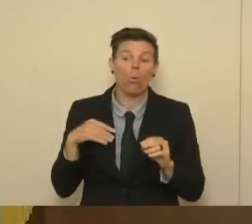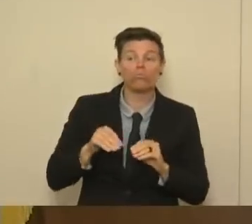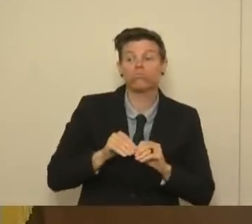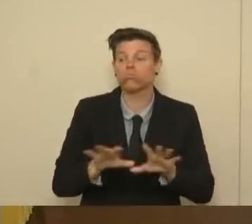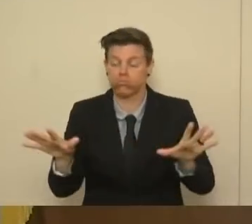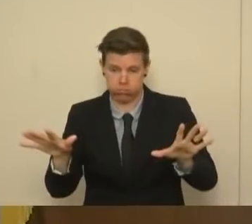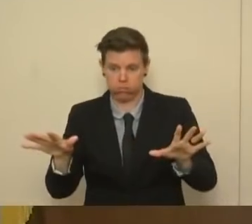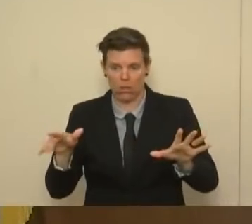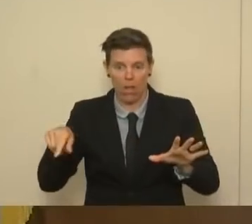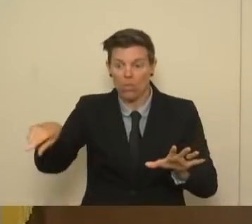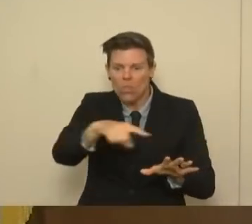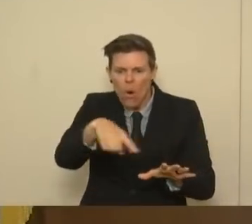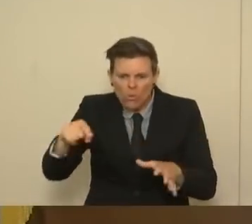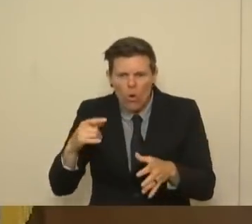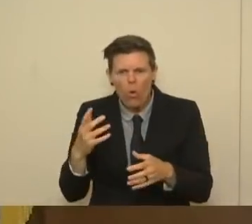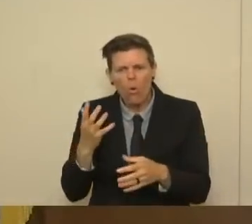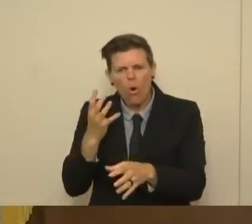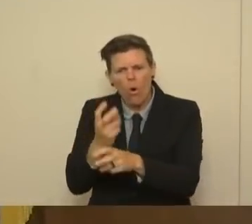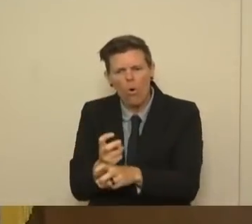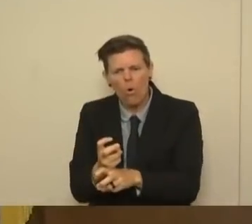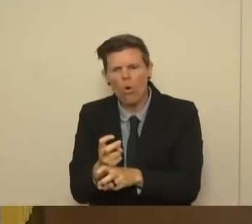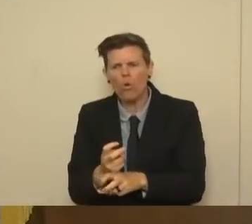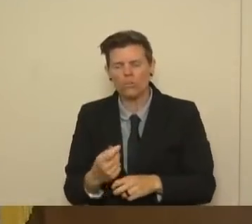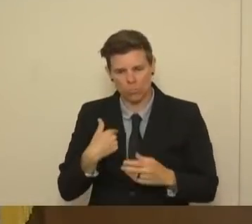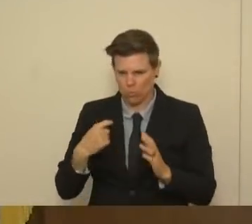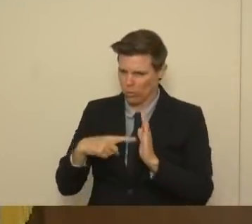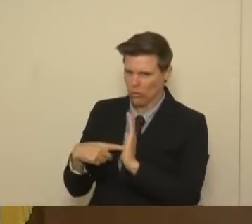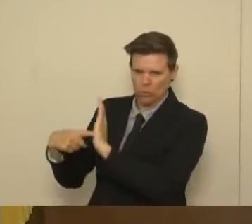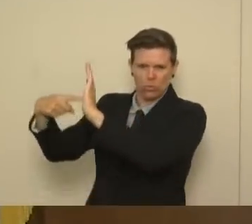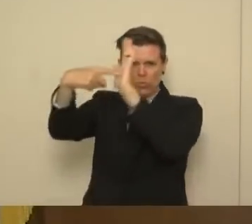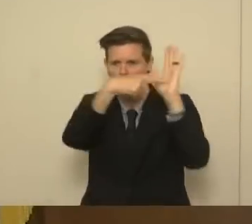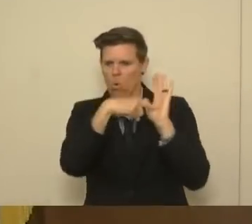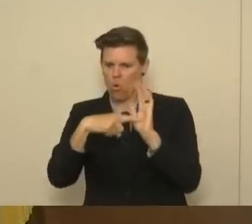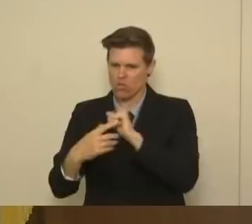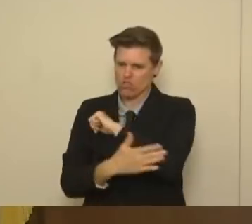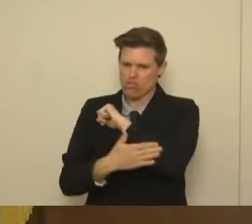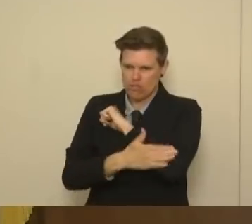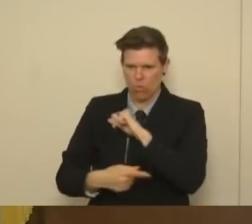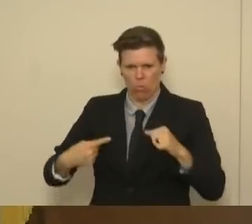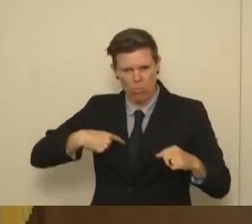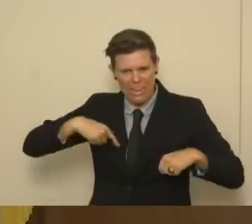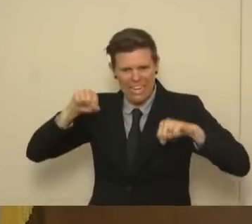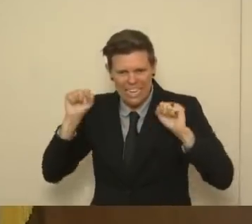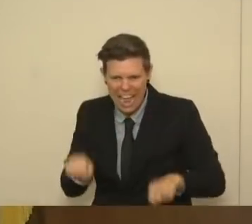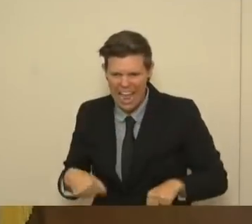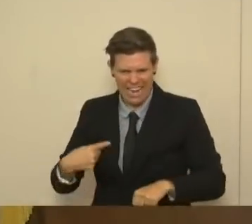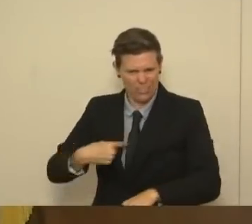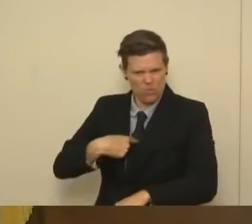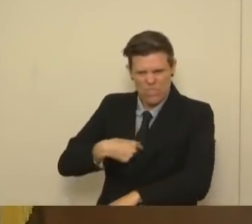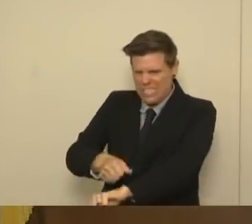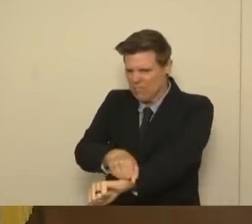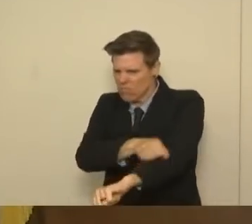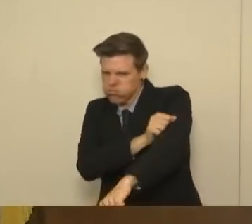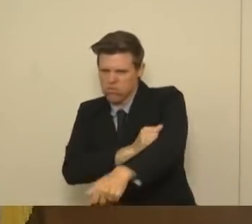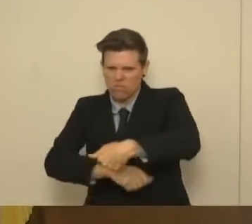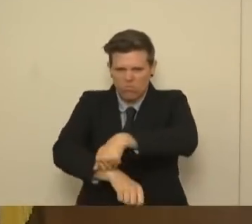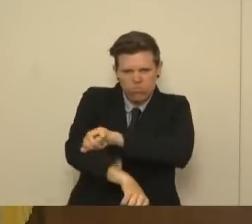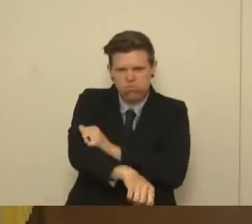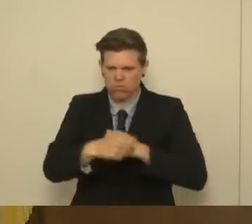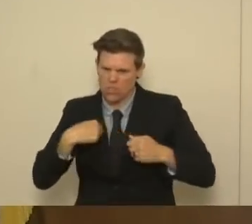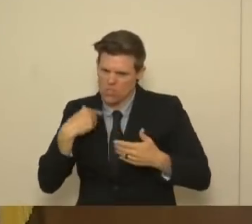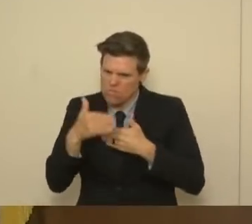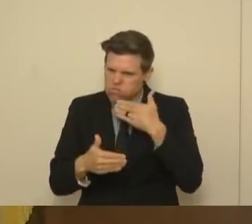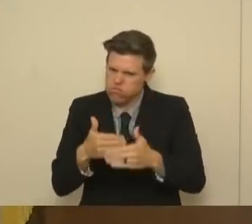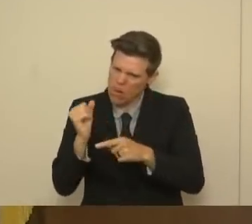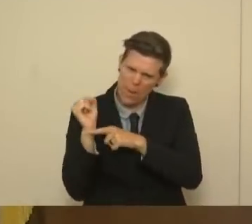that we can attack this virus and push it back. And let's meet as many of our goals, including in-person